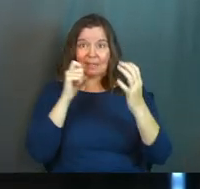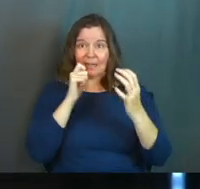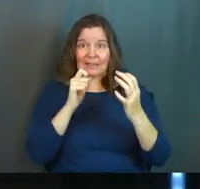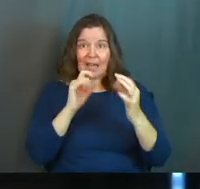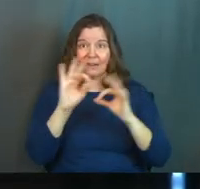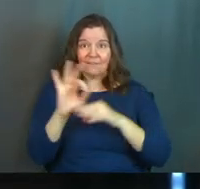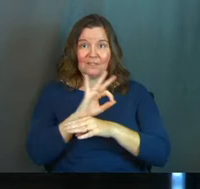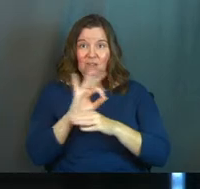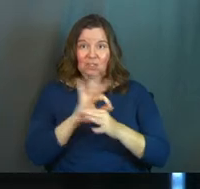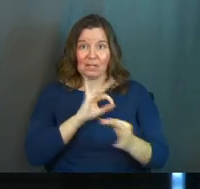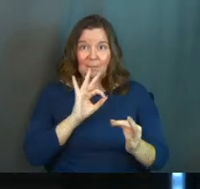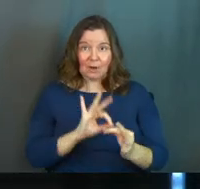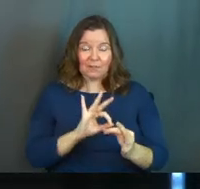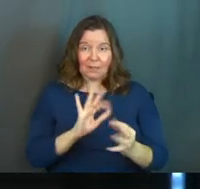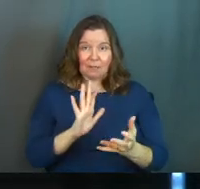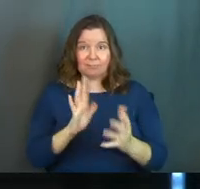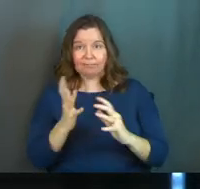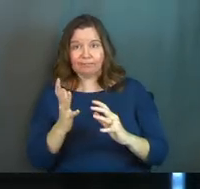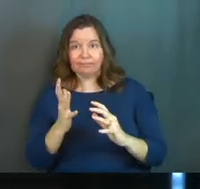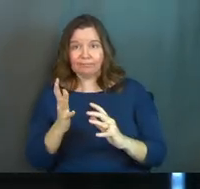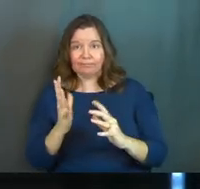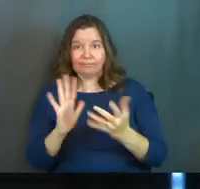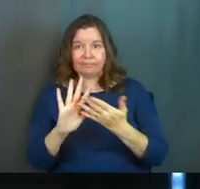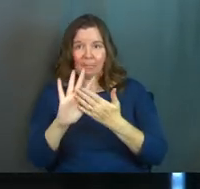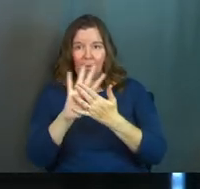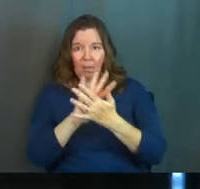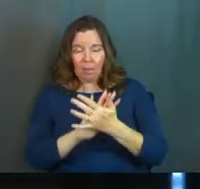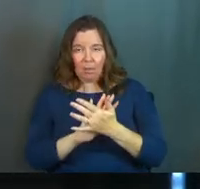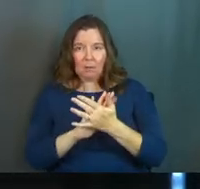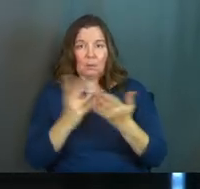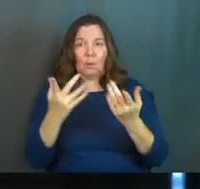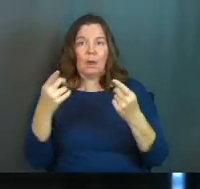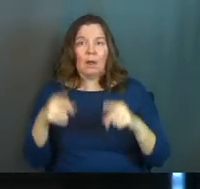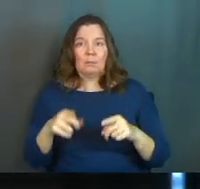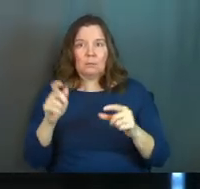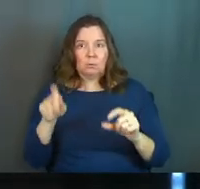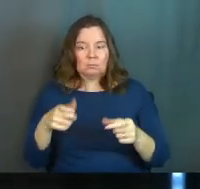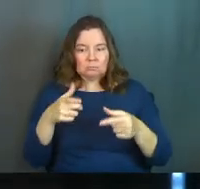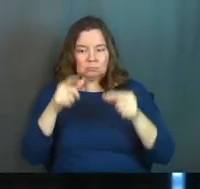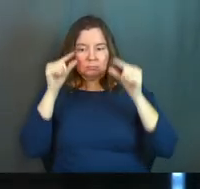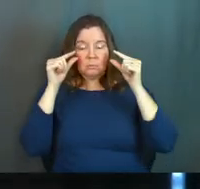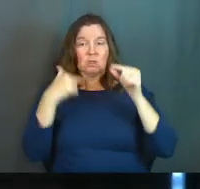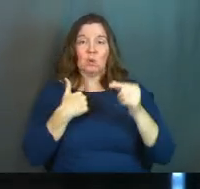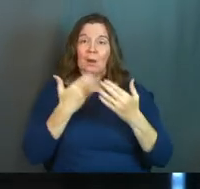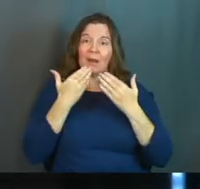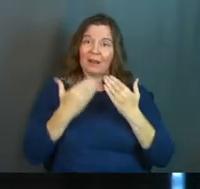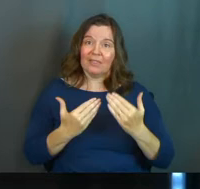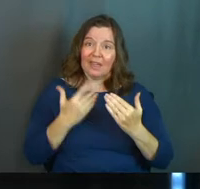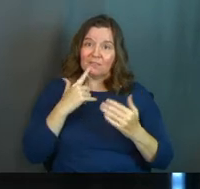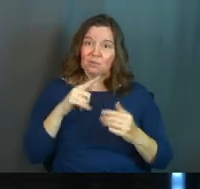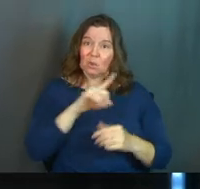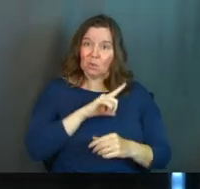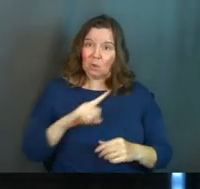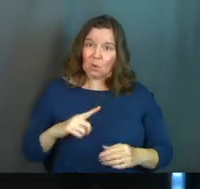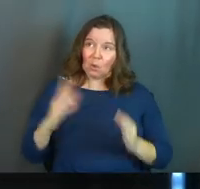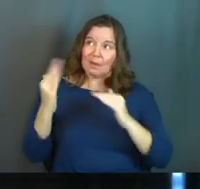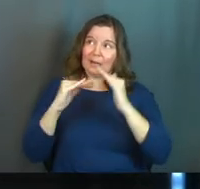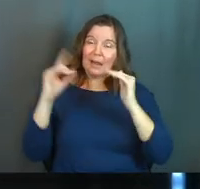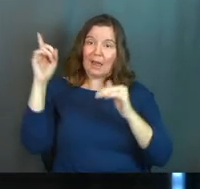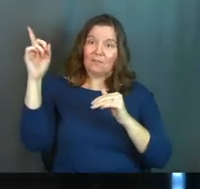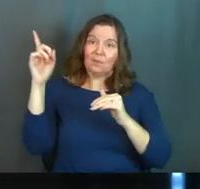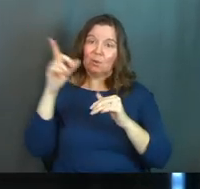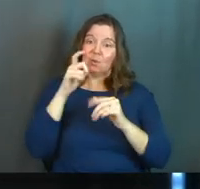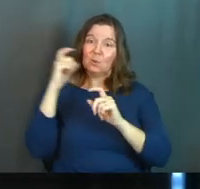are not functioning perfectly. And so what's going on is you are thankful to the Lord in